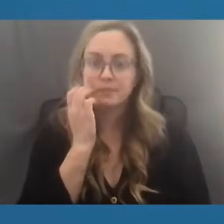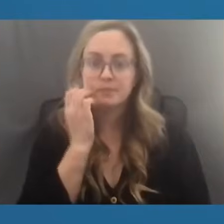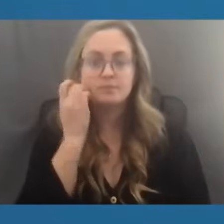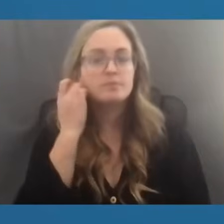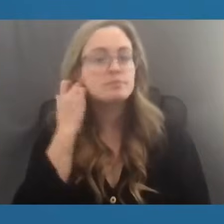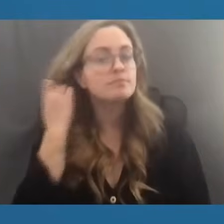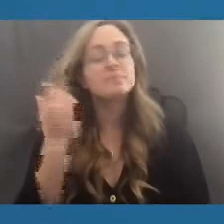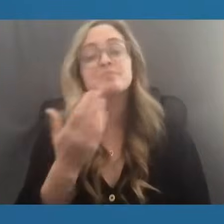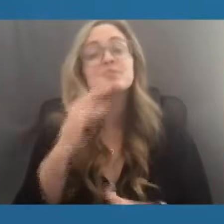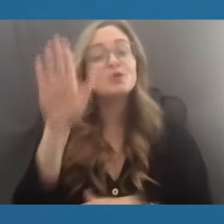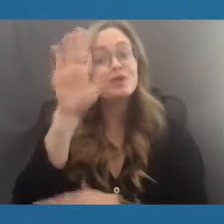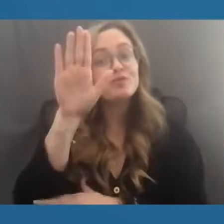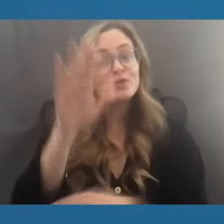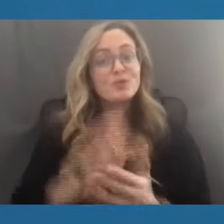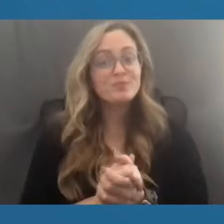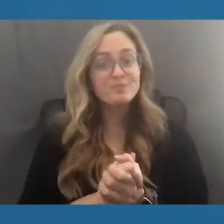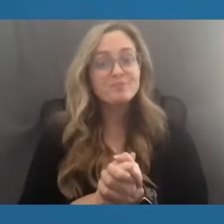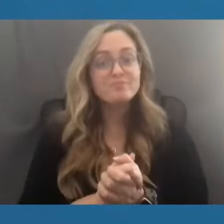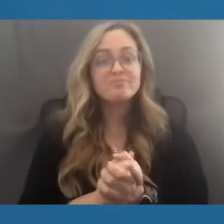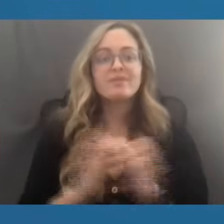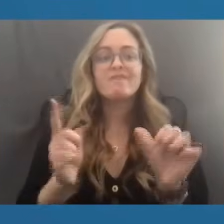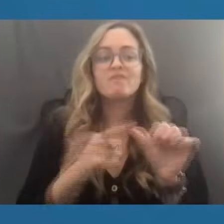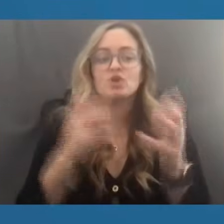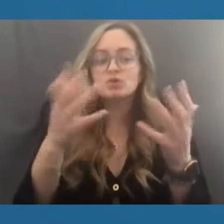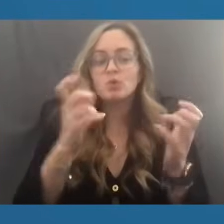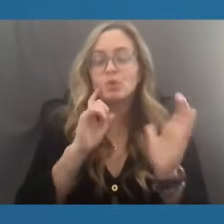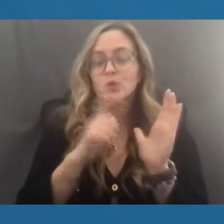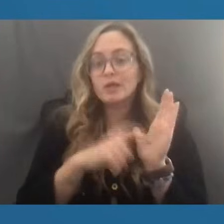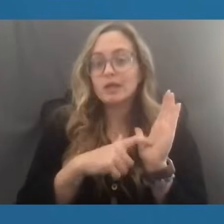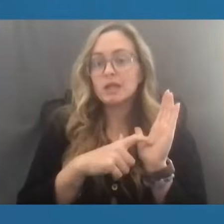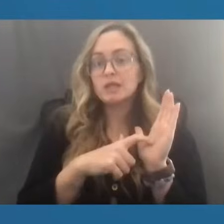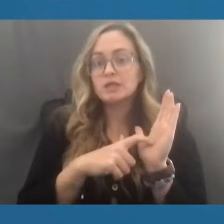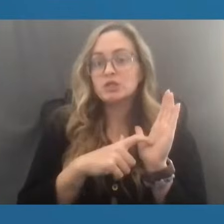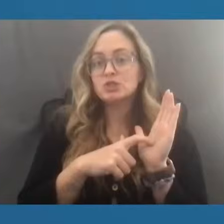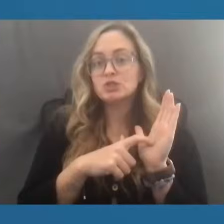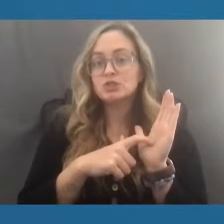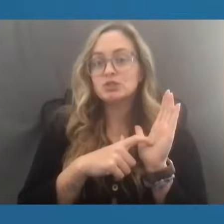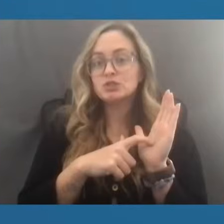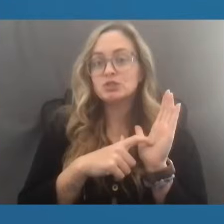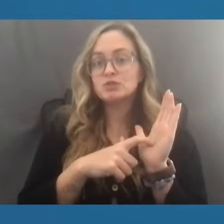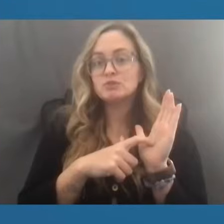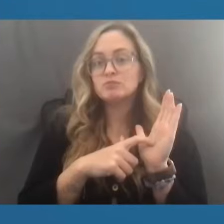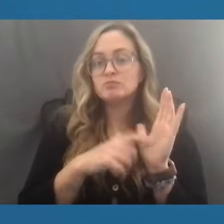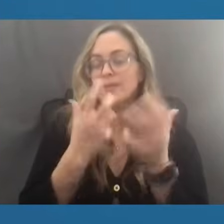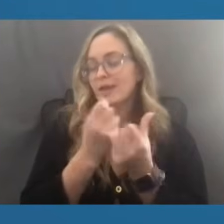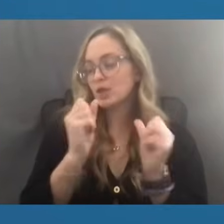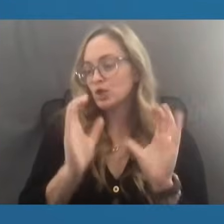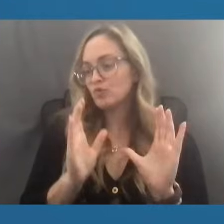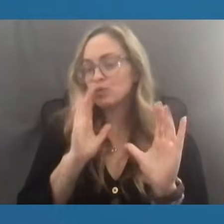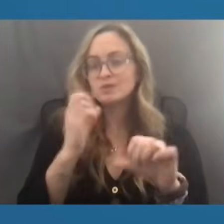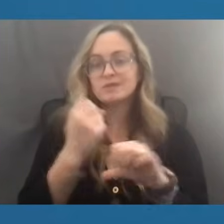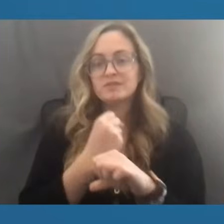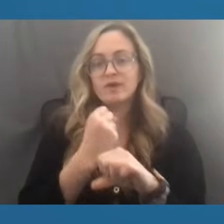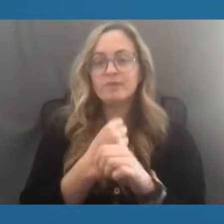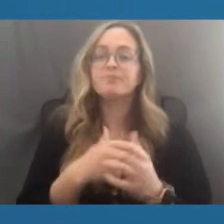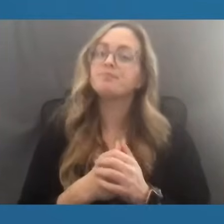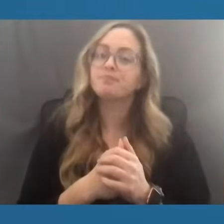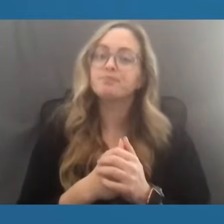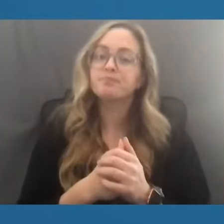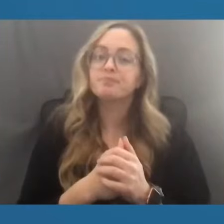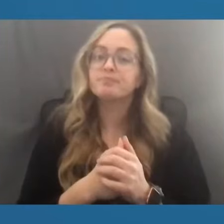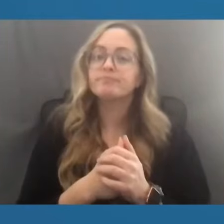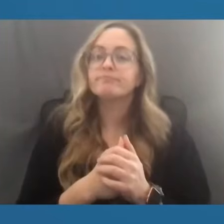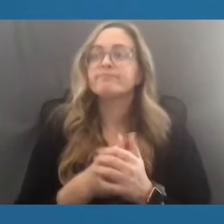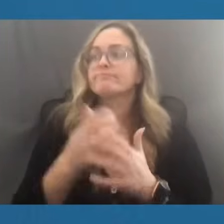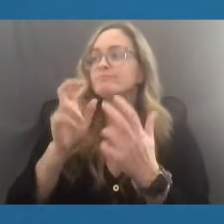Good afternoon. First, I do want to acknowledge my heroes in this fight. As I sat